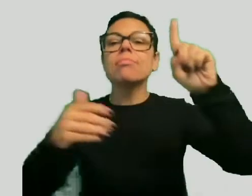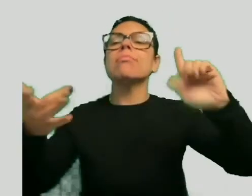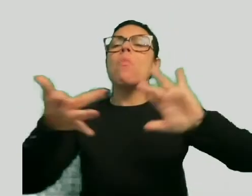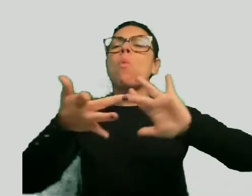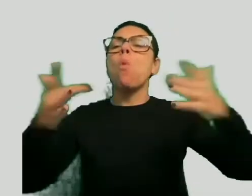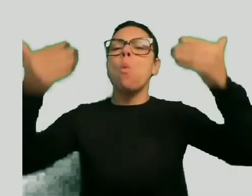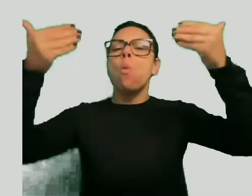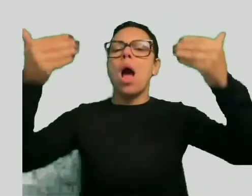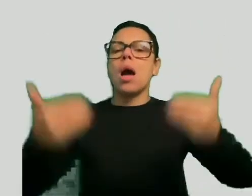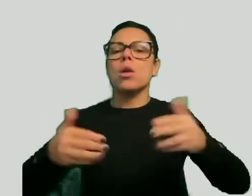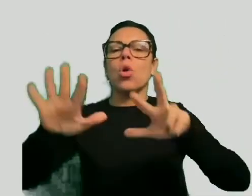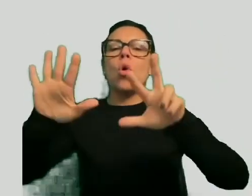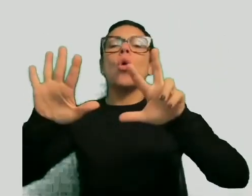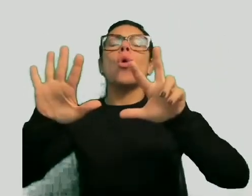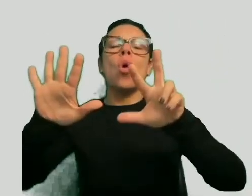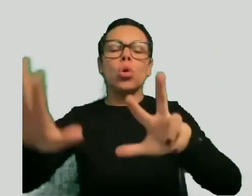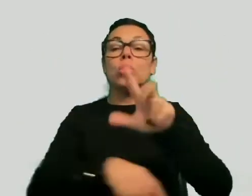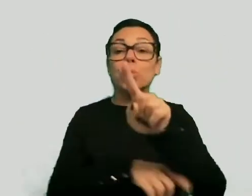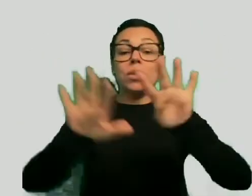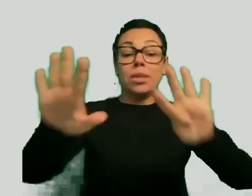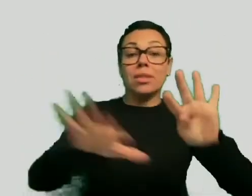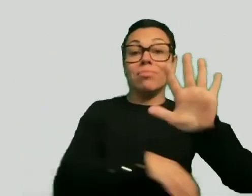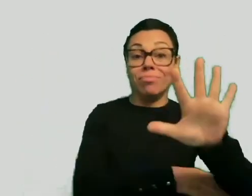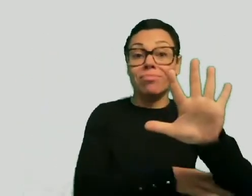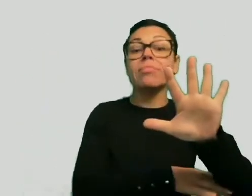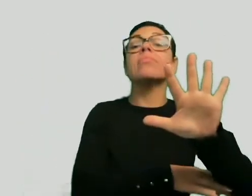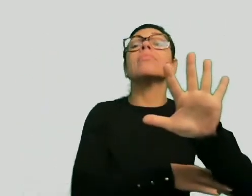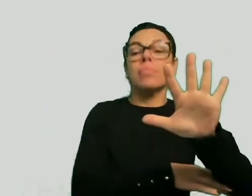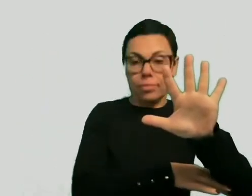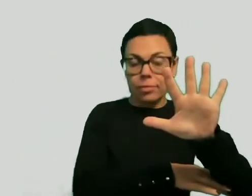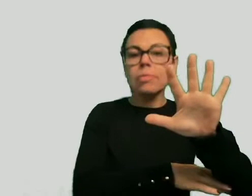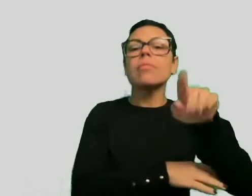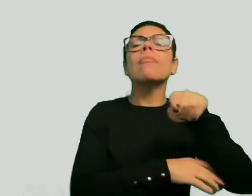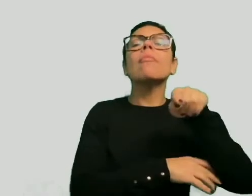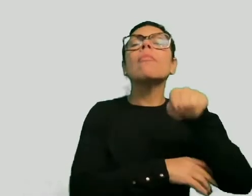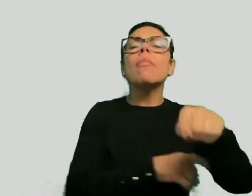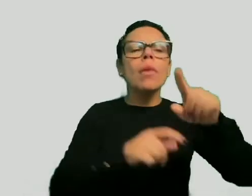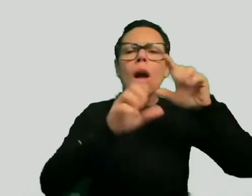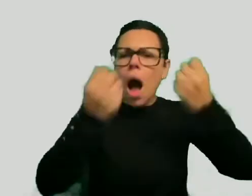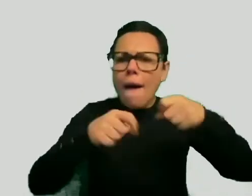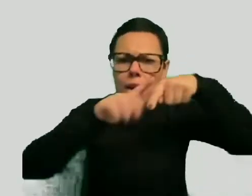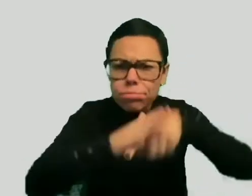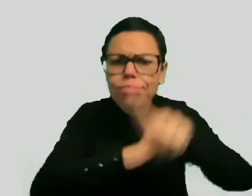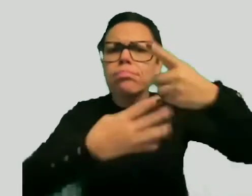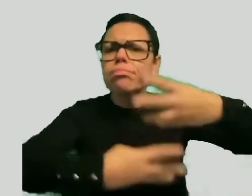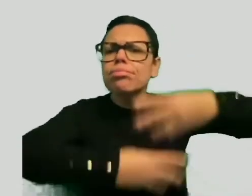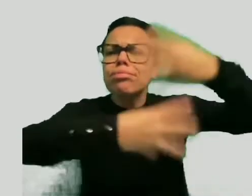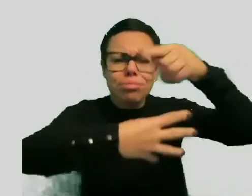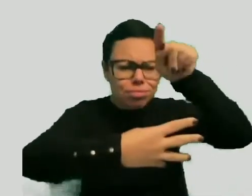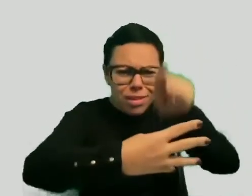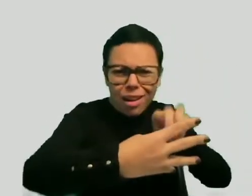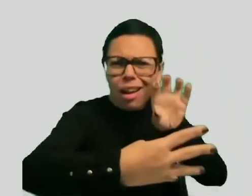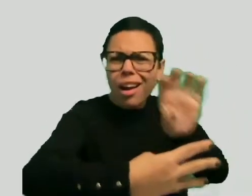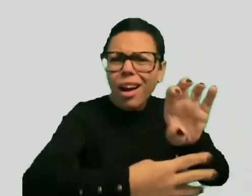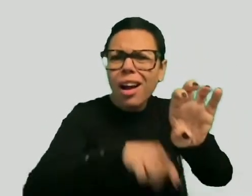81959242. The QR code should also be shared in the chat, and also just follow the instructions you see on screen. And the first question is, if